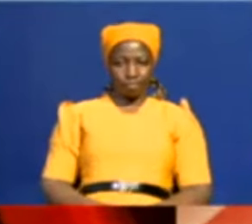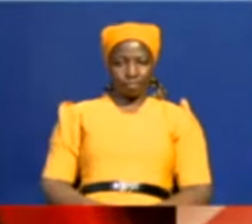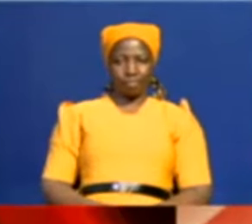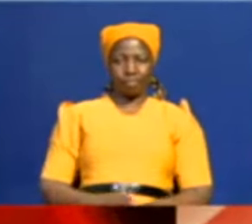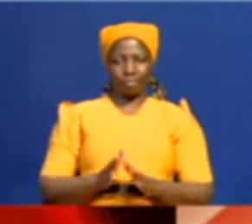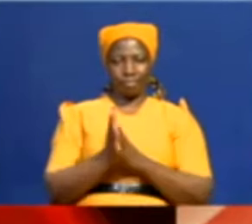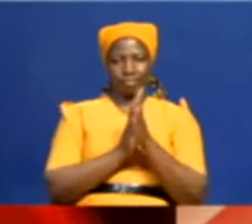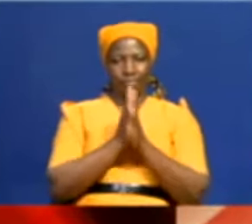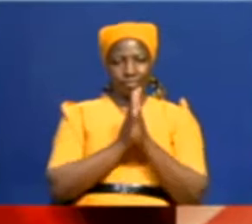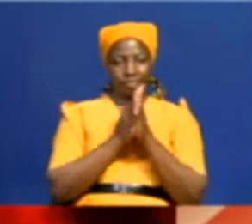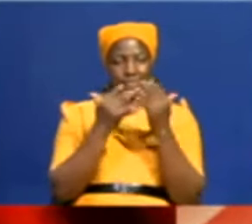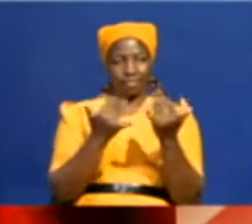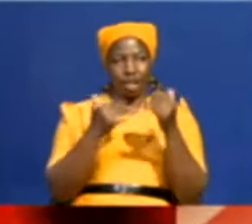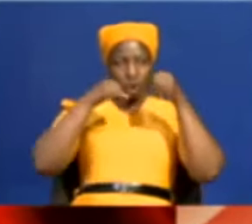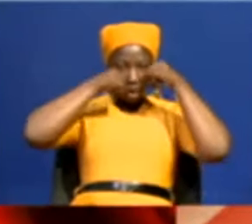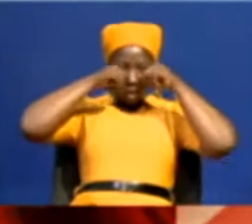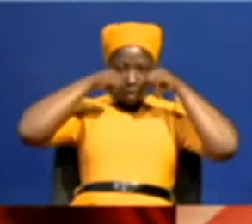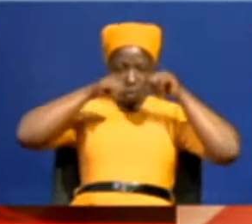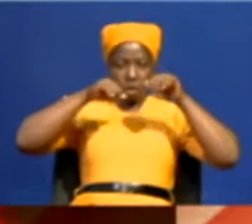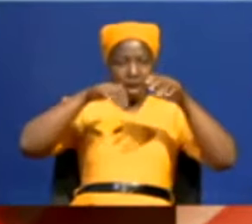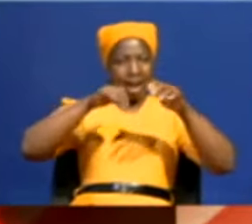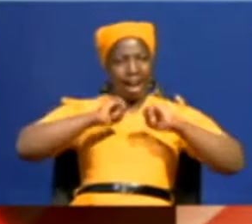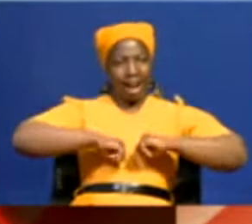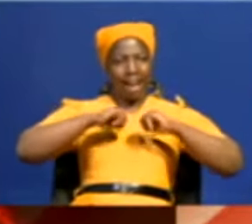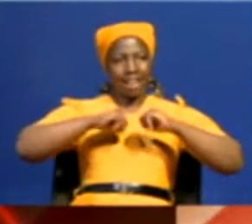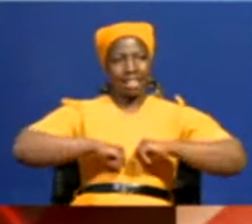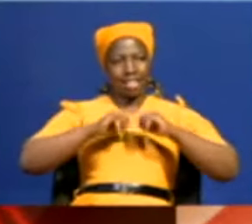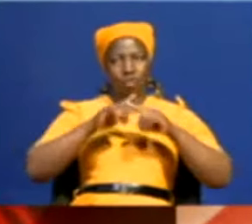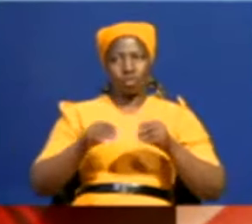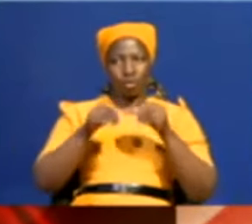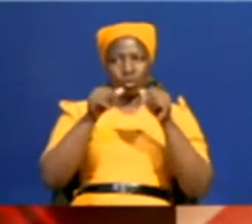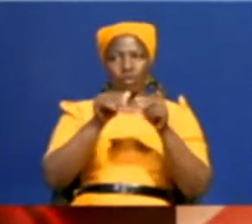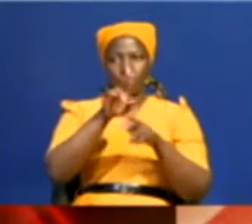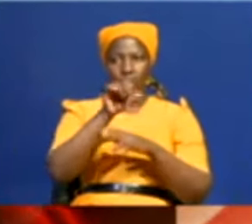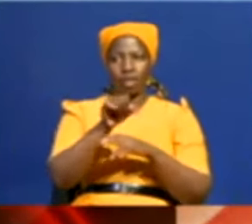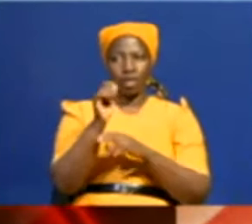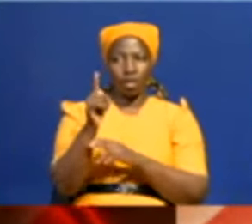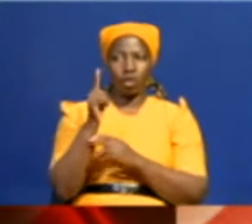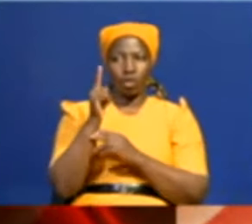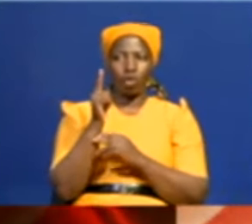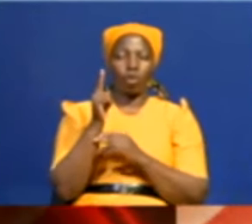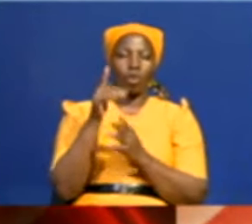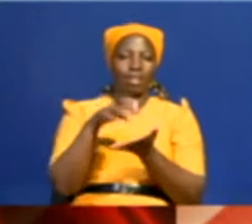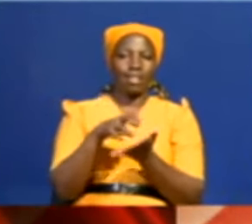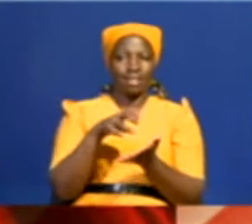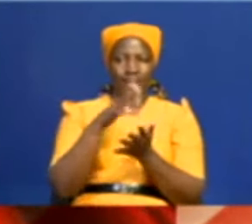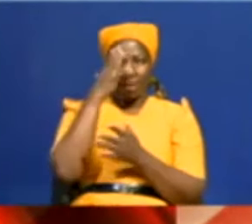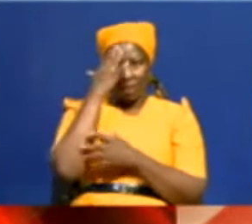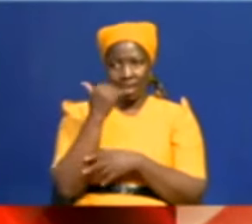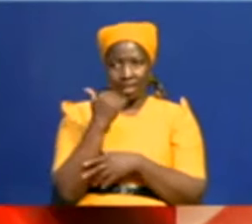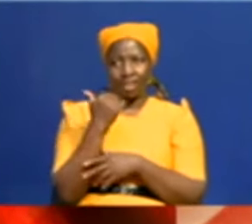Interesting. All right. Google has agreed to settle a U.S. lawsuit claiming it invaded the privacy of users by tracking